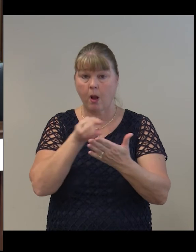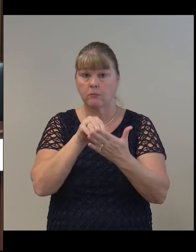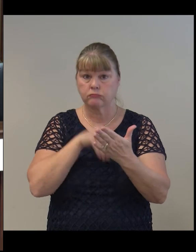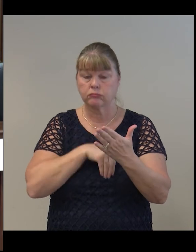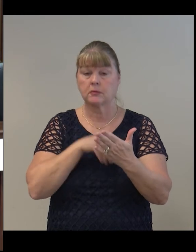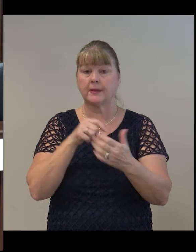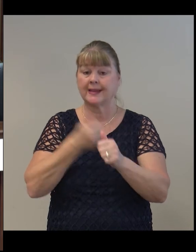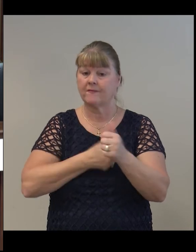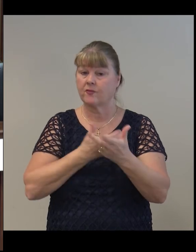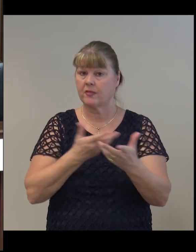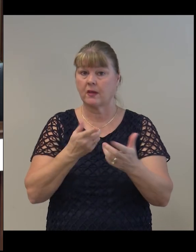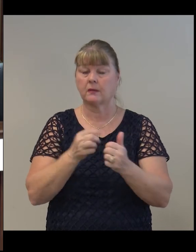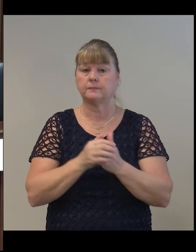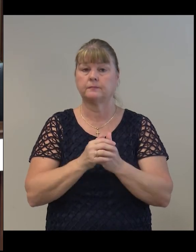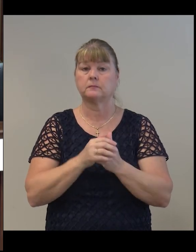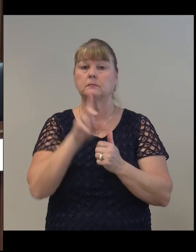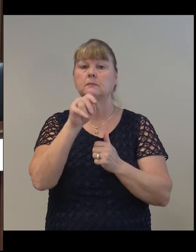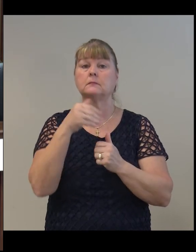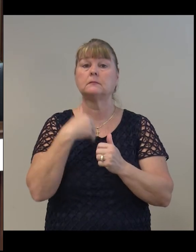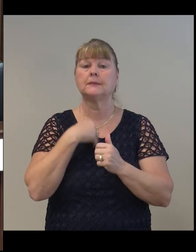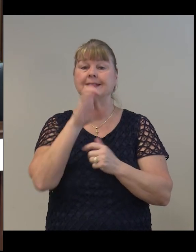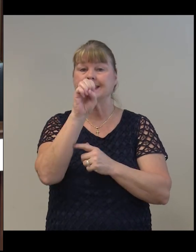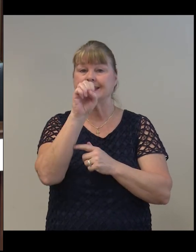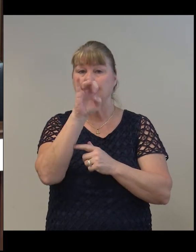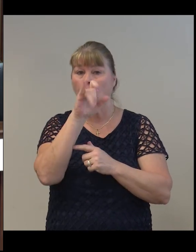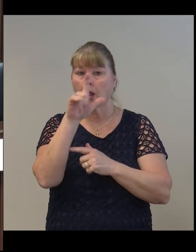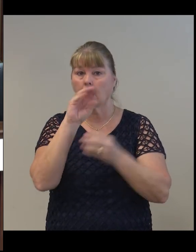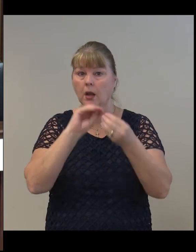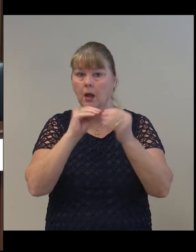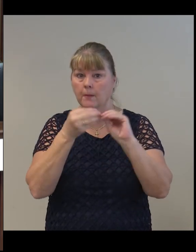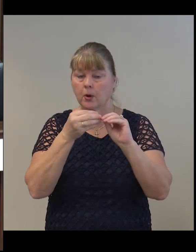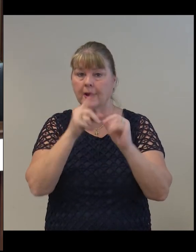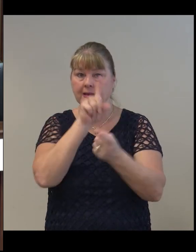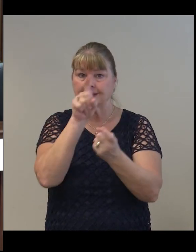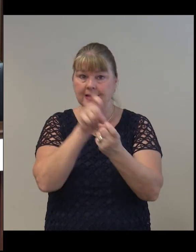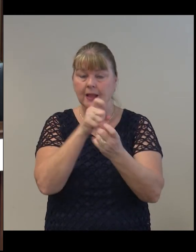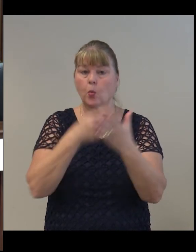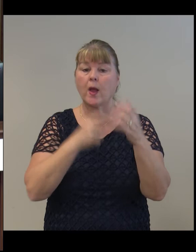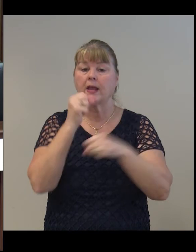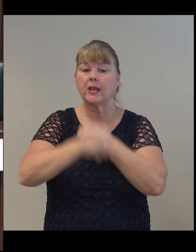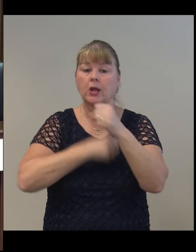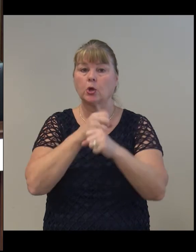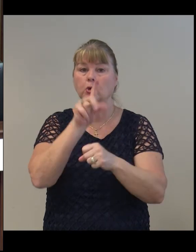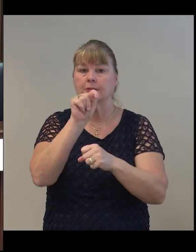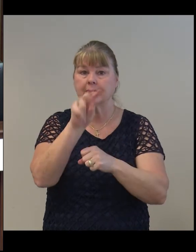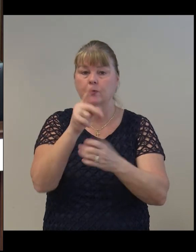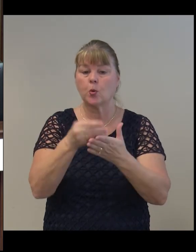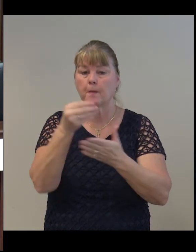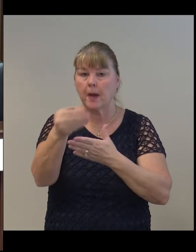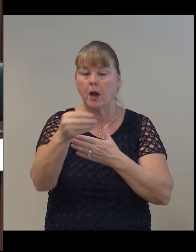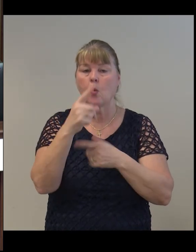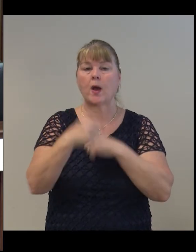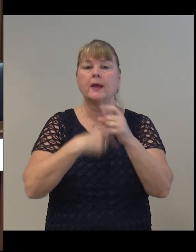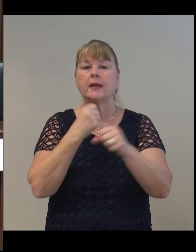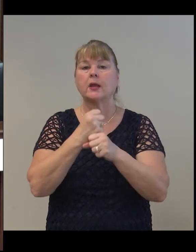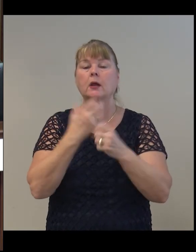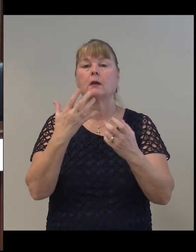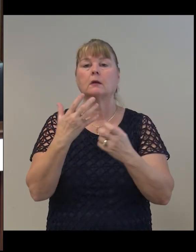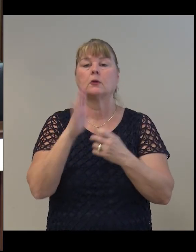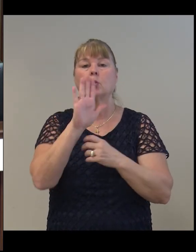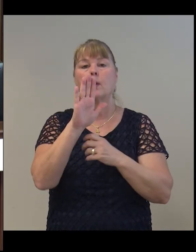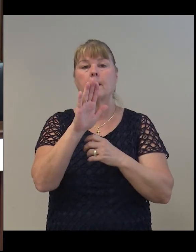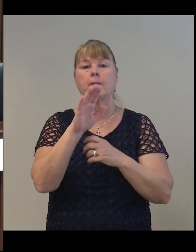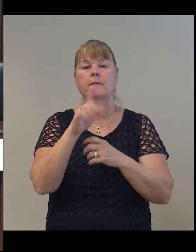document each and every piece of it? Do you have serial numbers? Can you say exactly what year your television is? Exactly